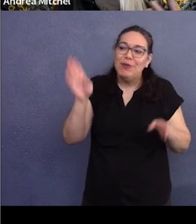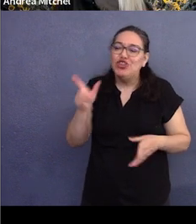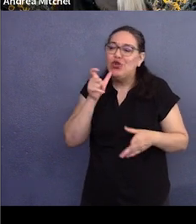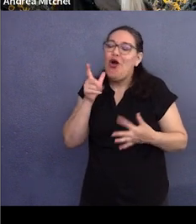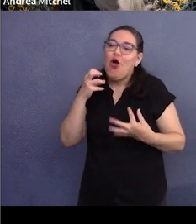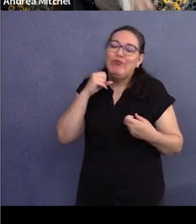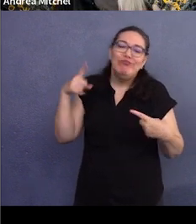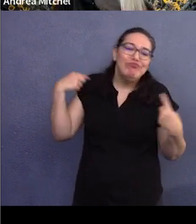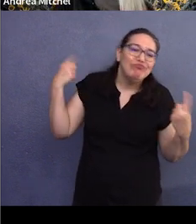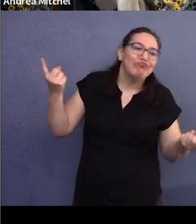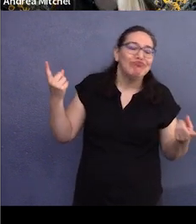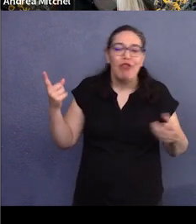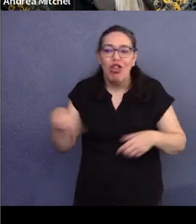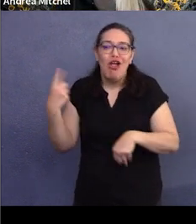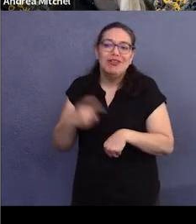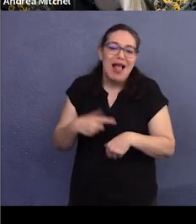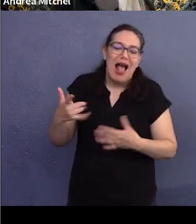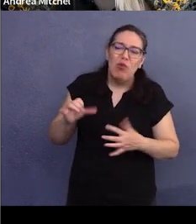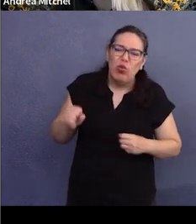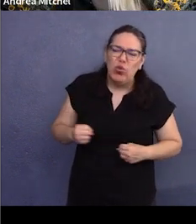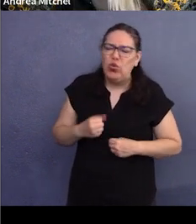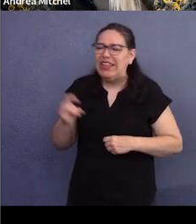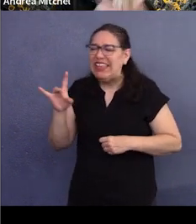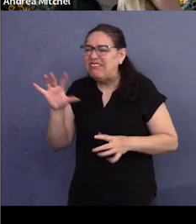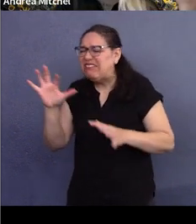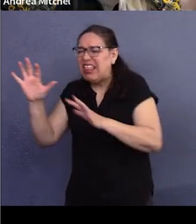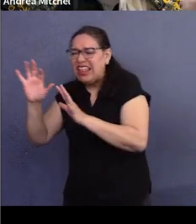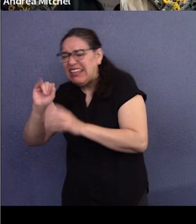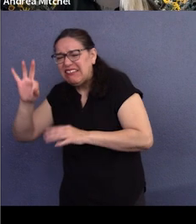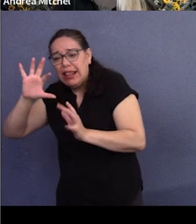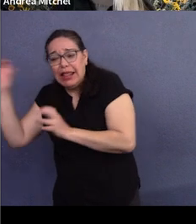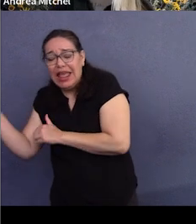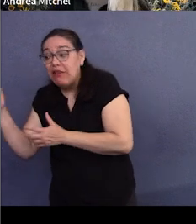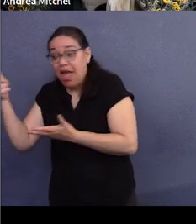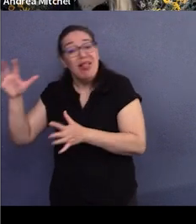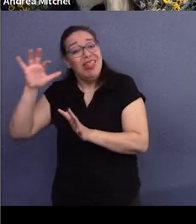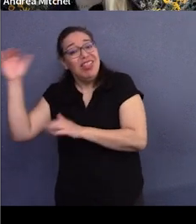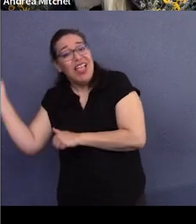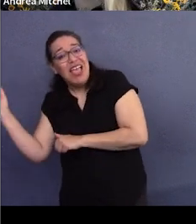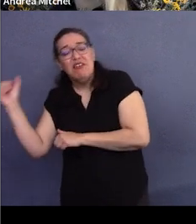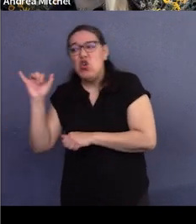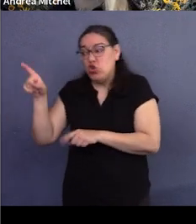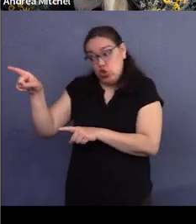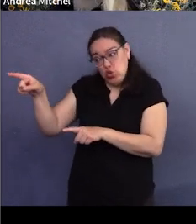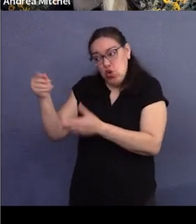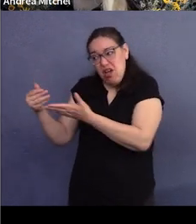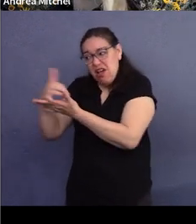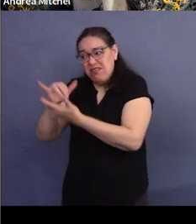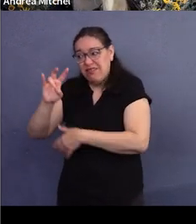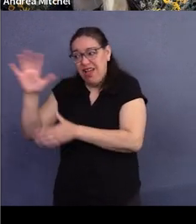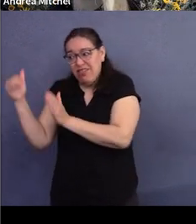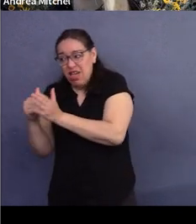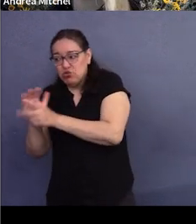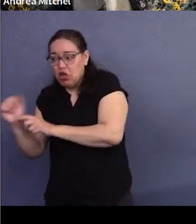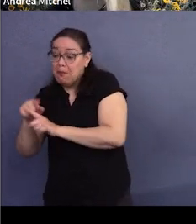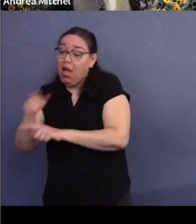and just, you'd hate to ever lose them. They go away. All of a sudden you're like, well, you're making $75,000, but I can bring a person